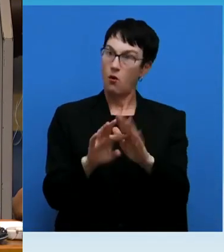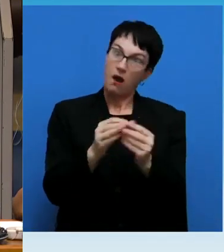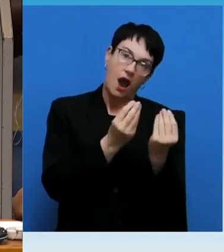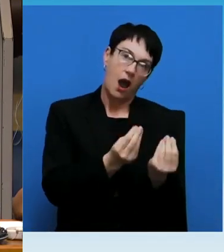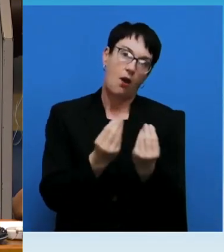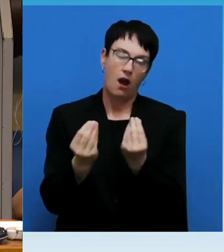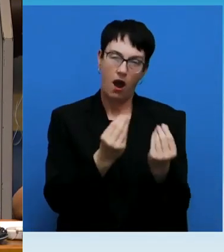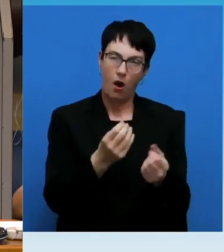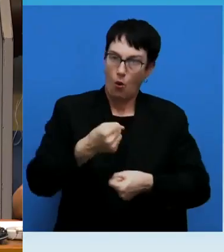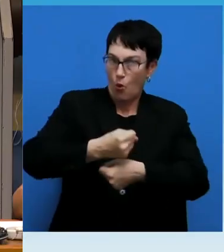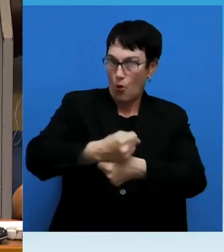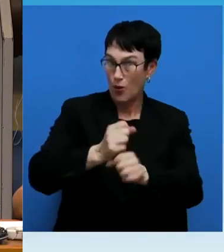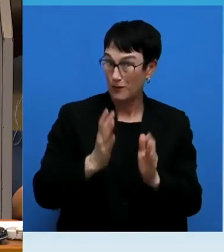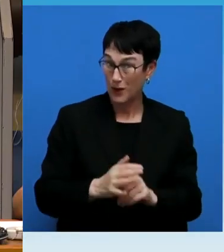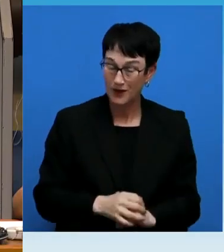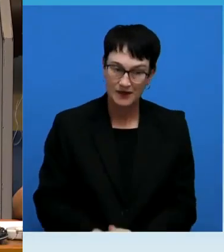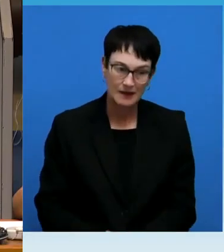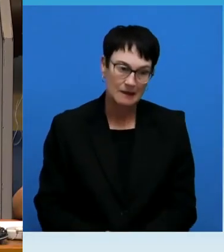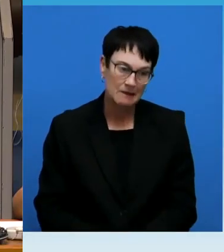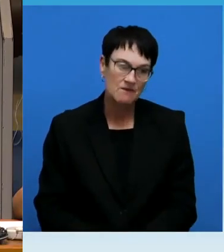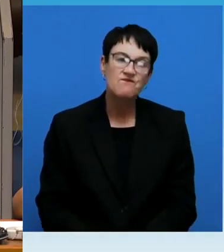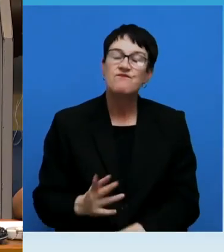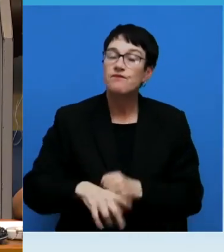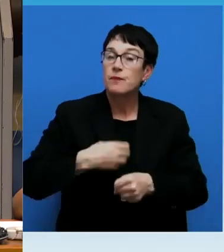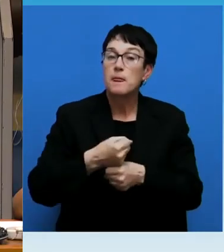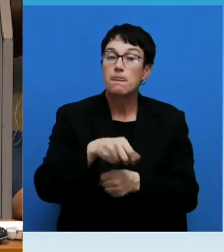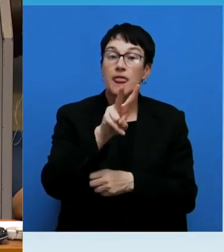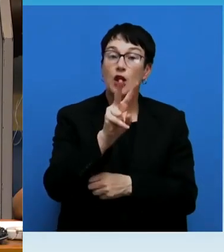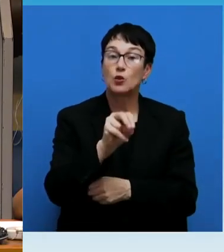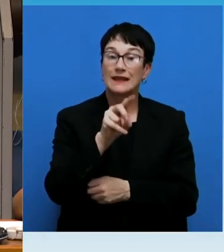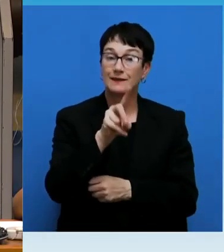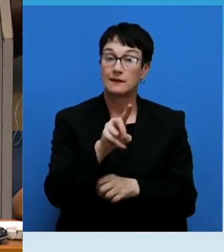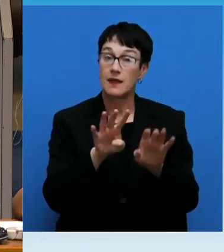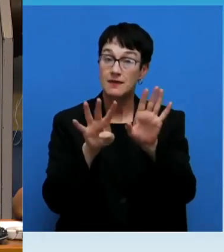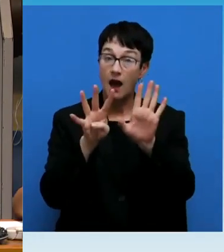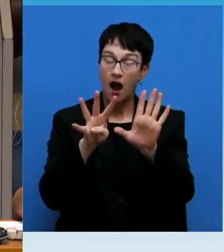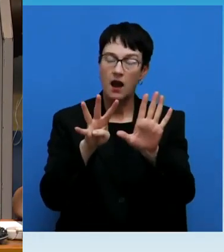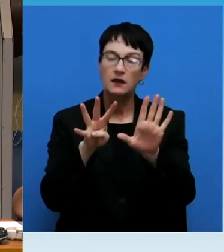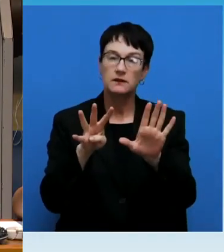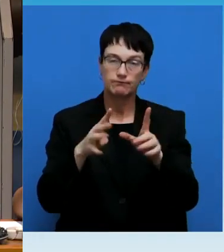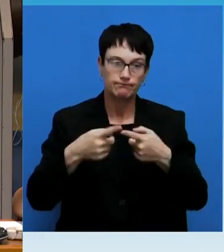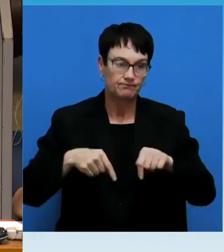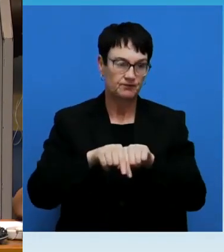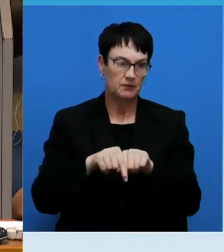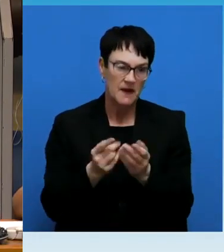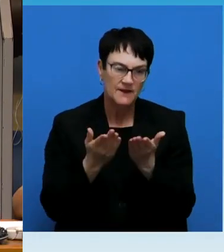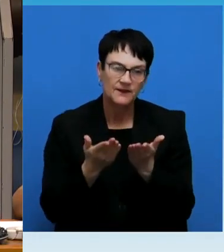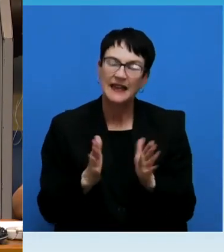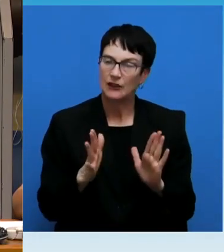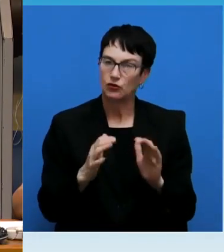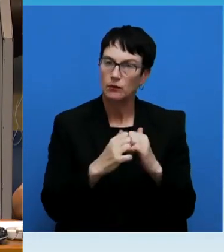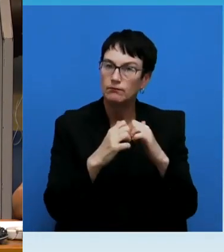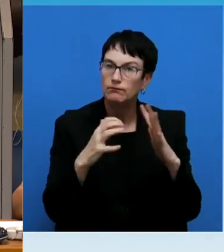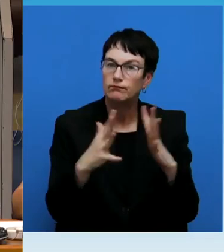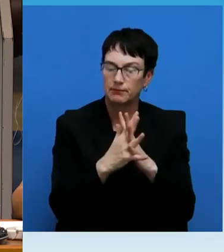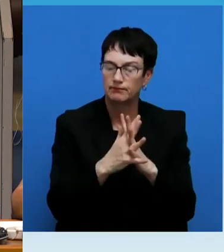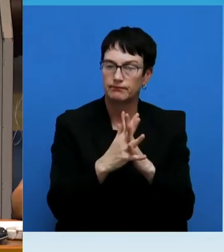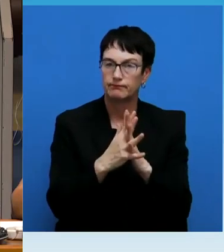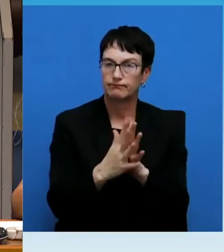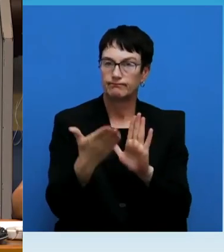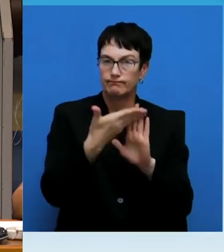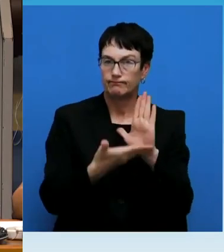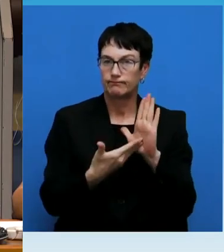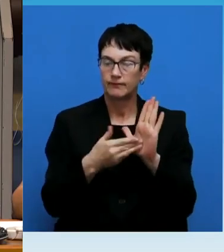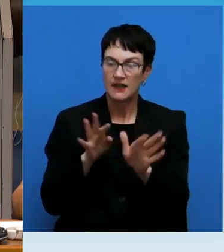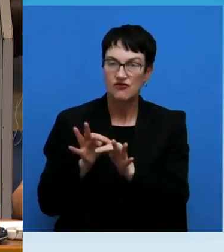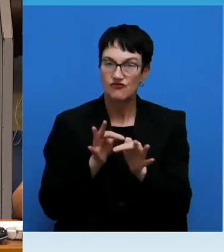Disability Inclusion Strategy. For years, there were rooms in this building that colleagues with disabilities could not get into, and meetings